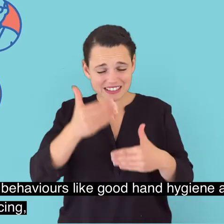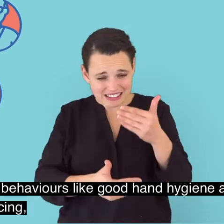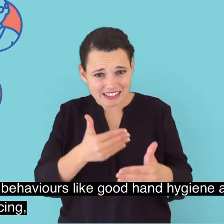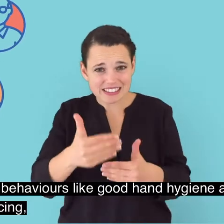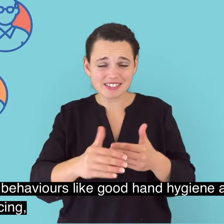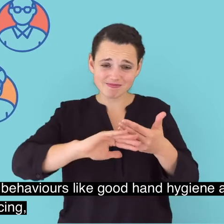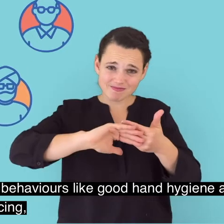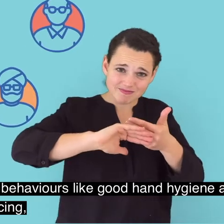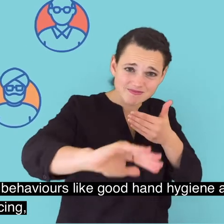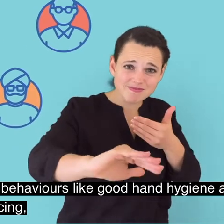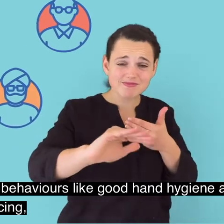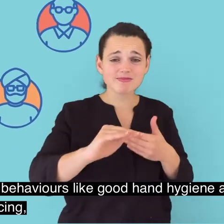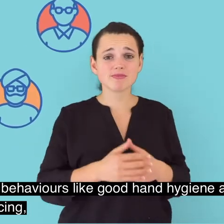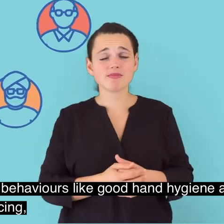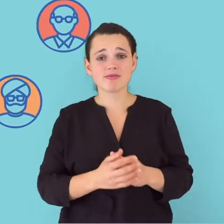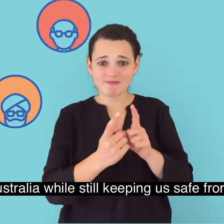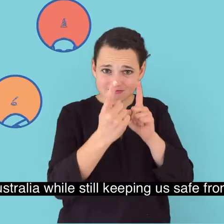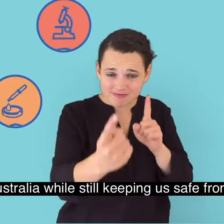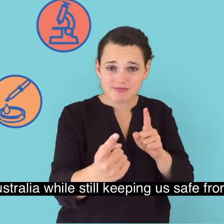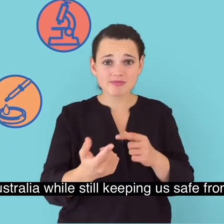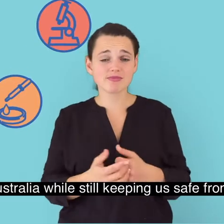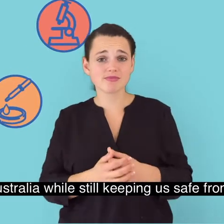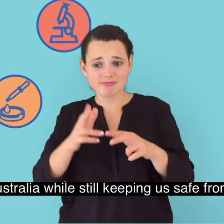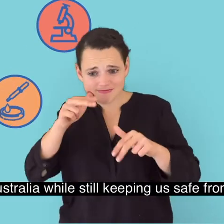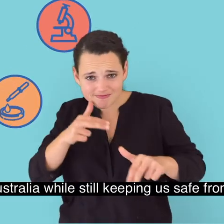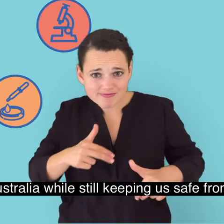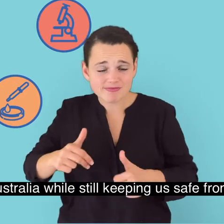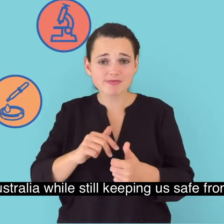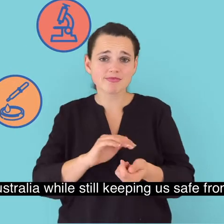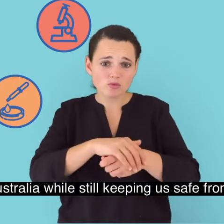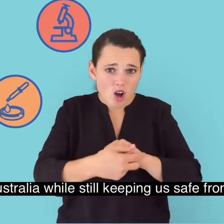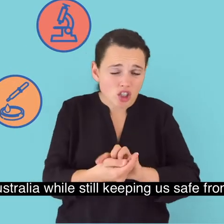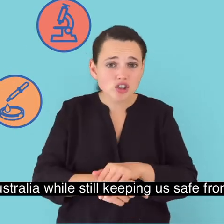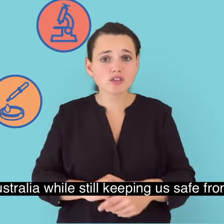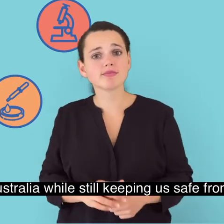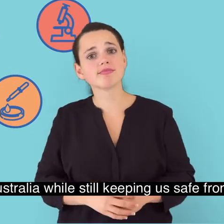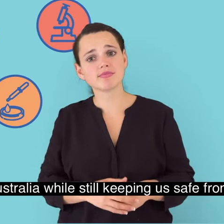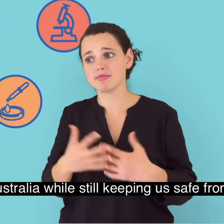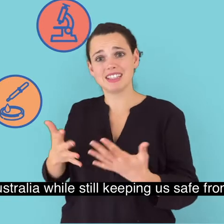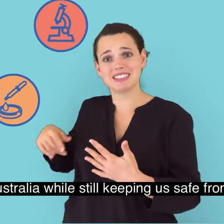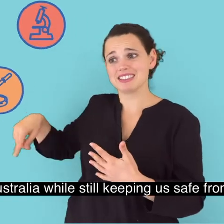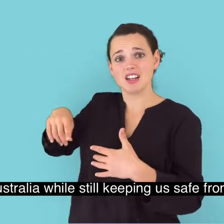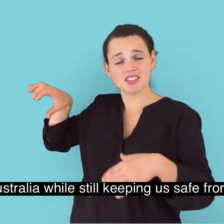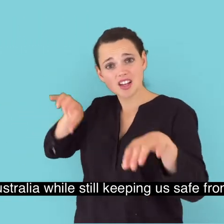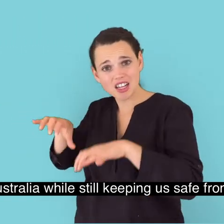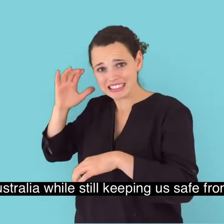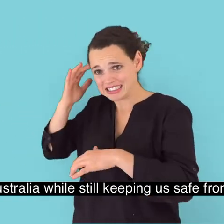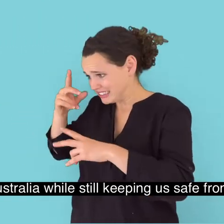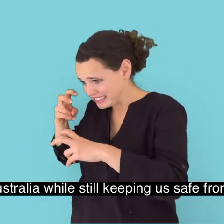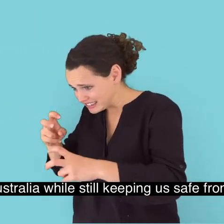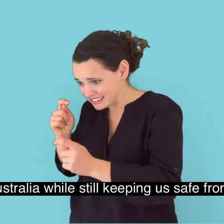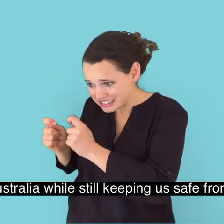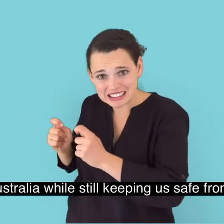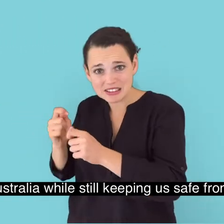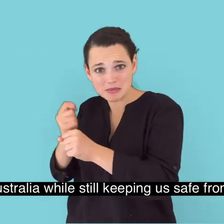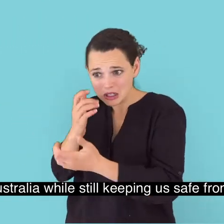good hand hygiene and physical distancing, we've had more time to test vaccines for use in Australia while still keeping us safe